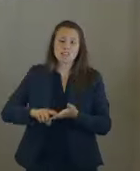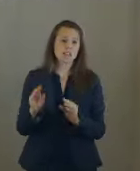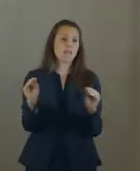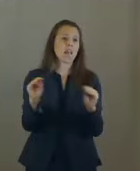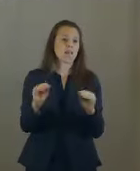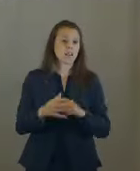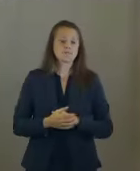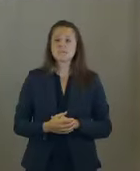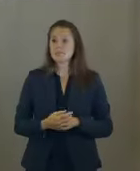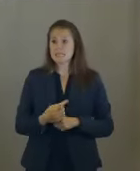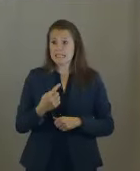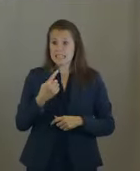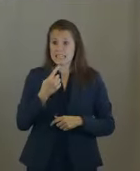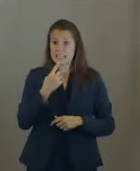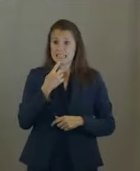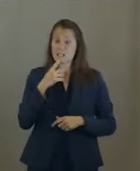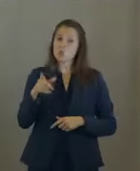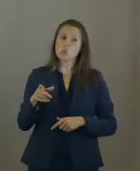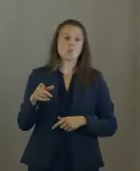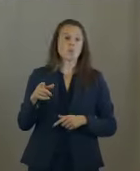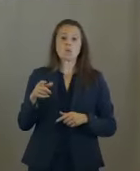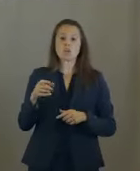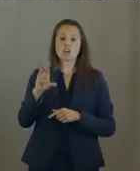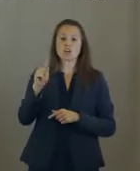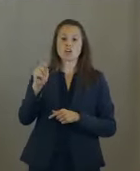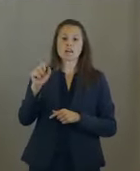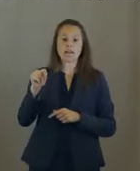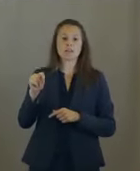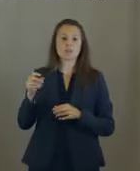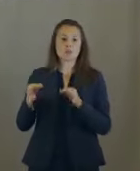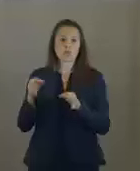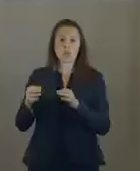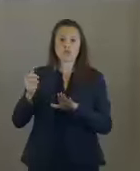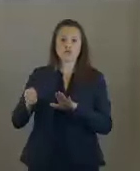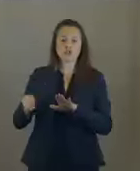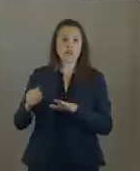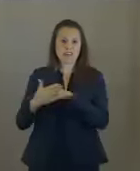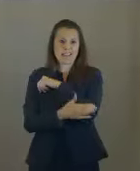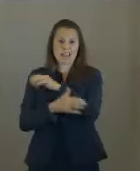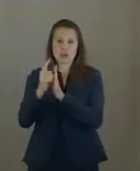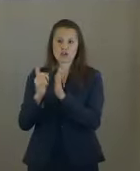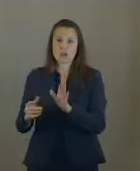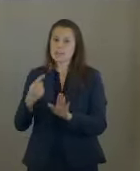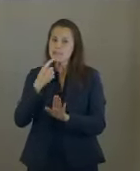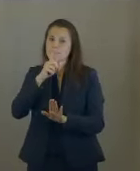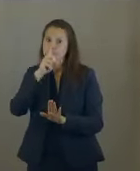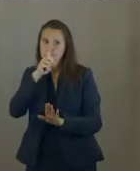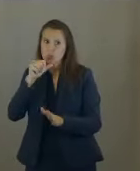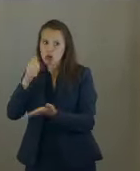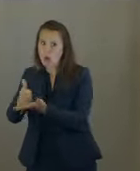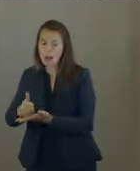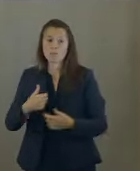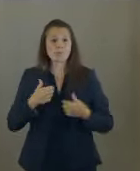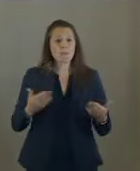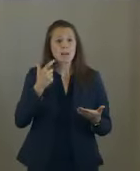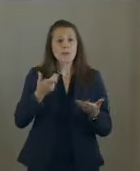because they said the chief circuit court judge and county's attorney told them not to help me. I'm here today because I need